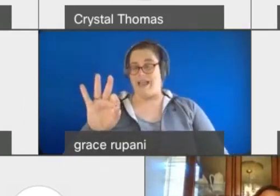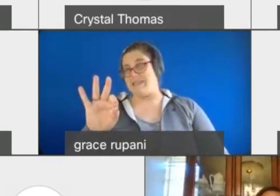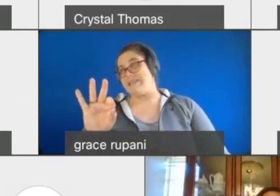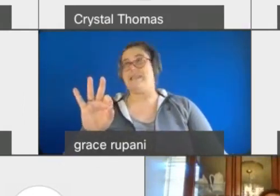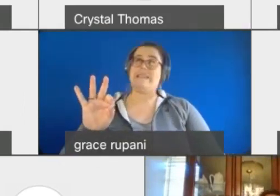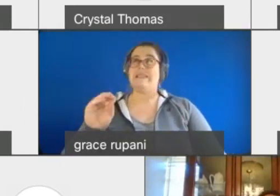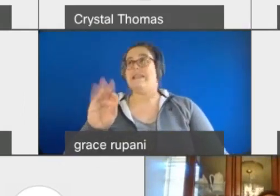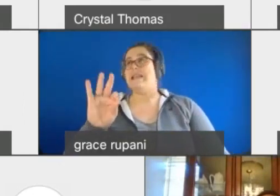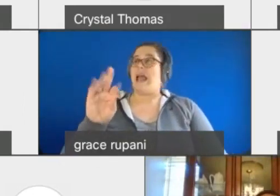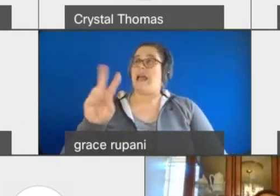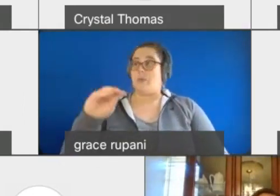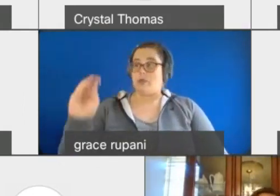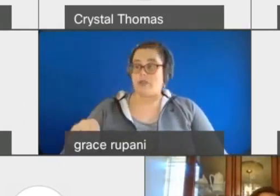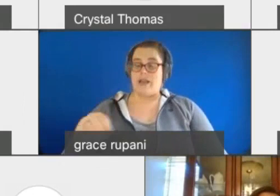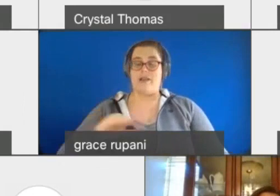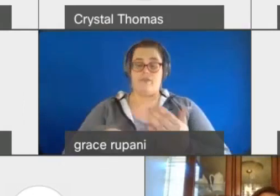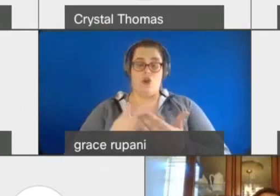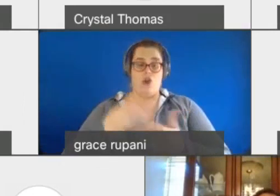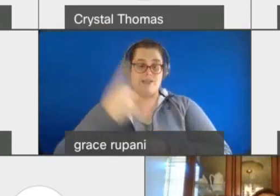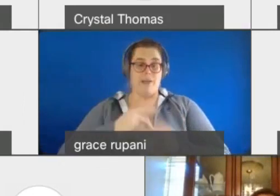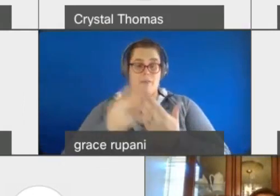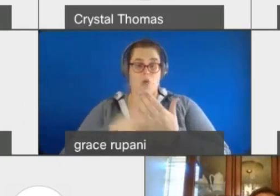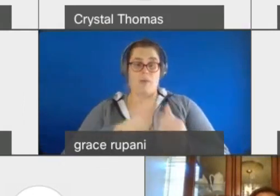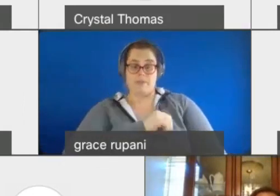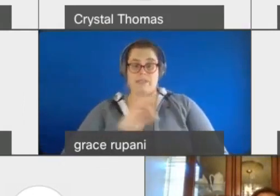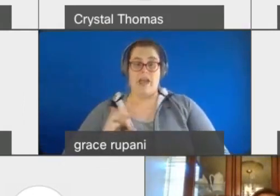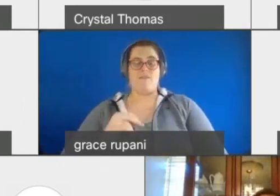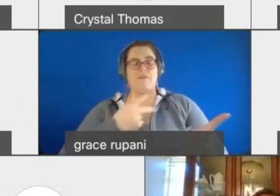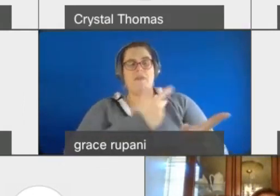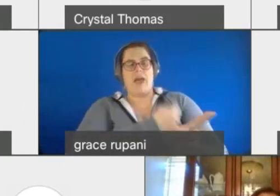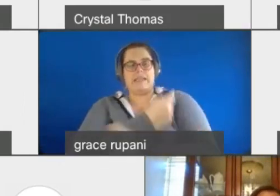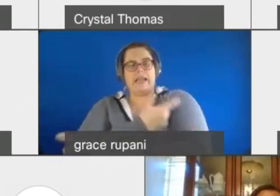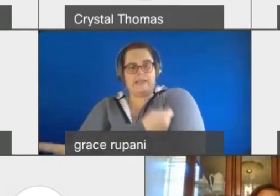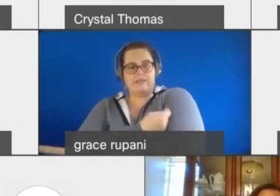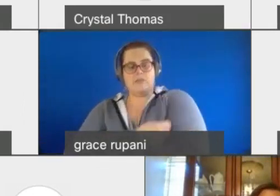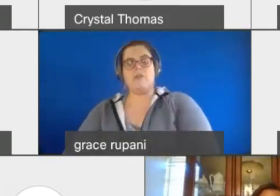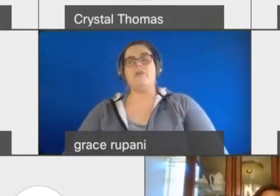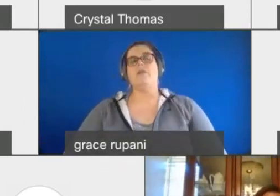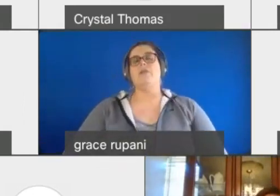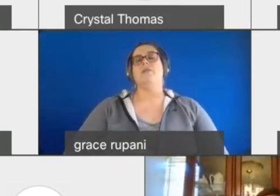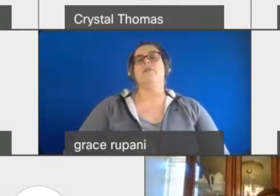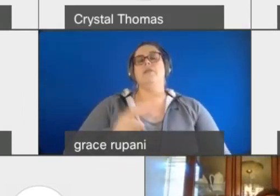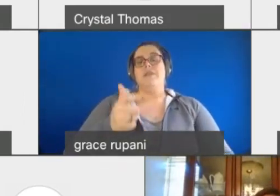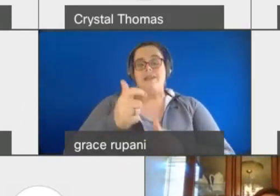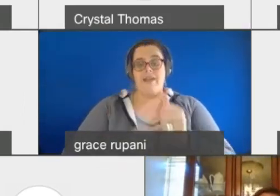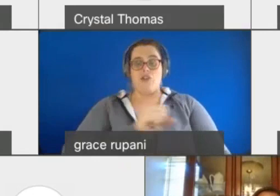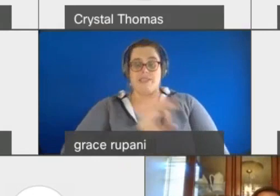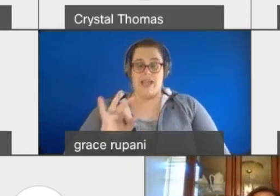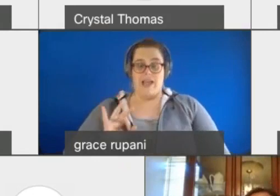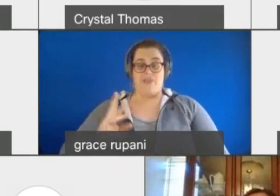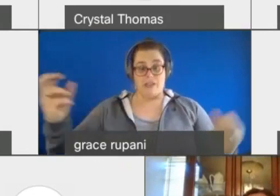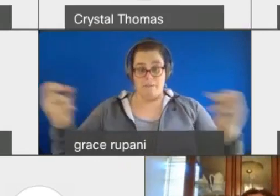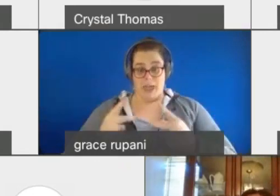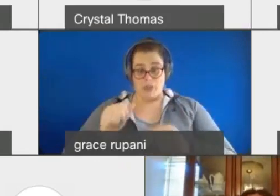92% of the day program staff have been vaccinated. 100% of every staff that has returned has been